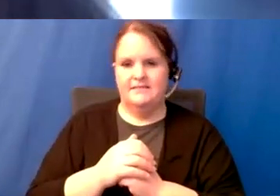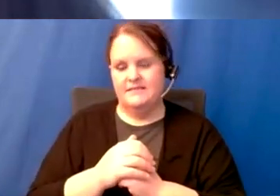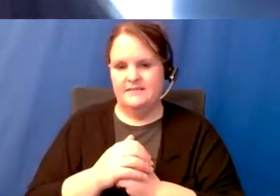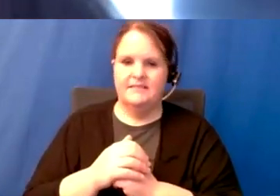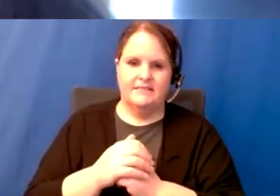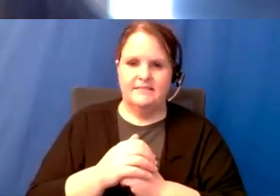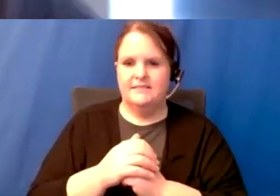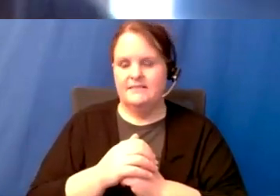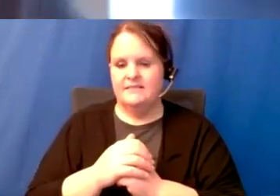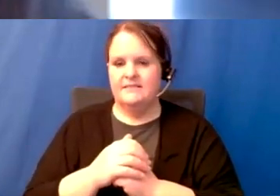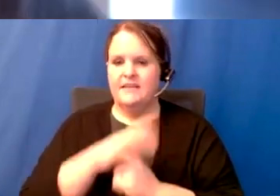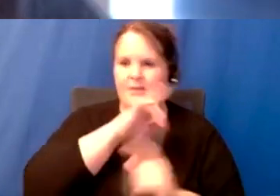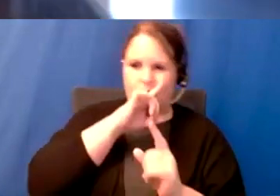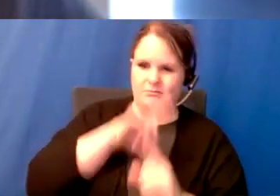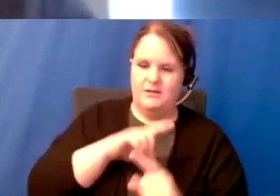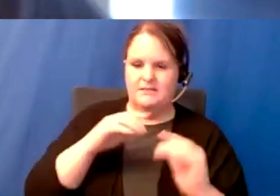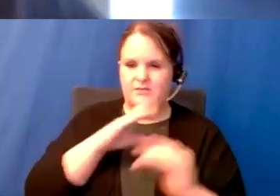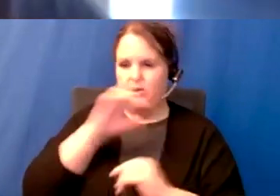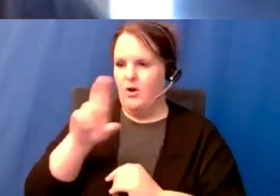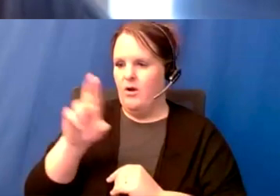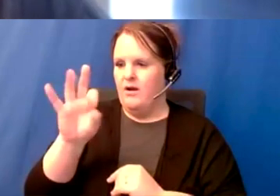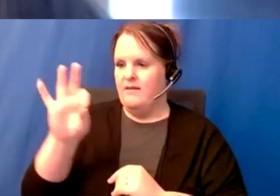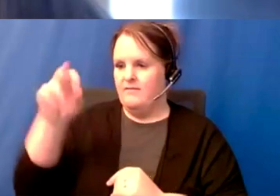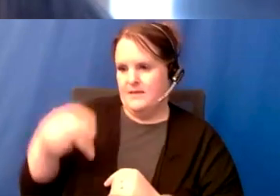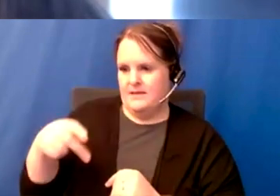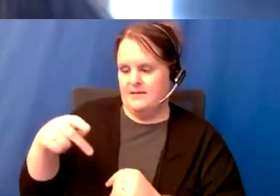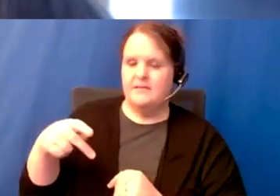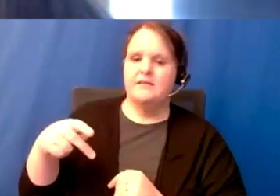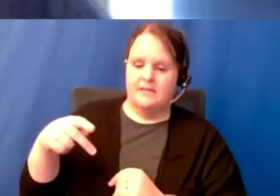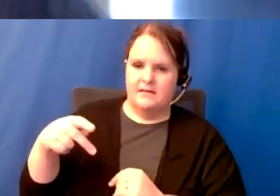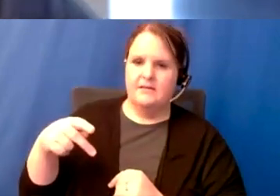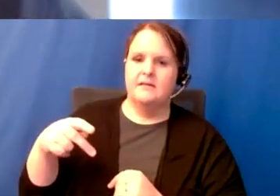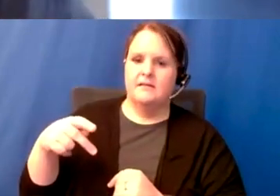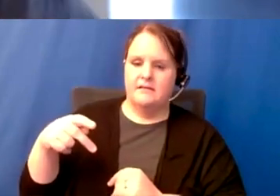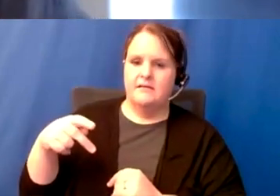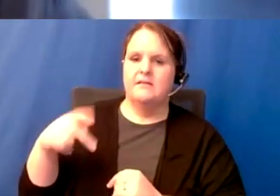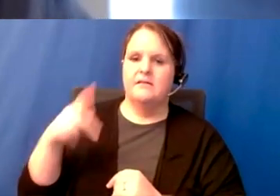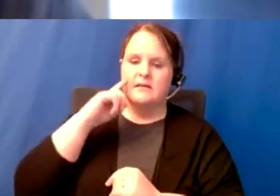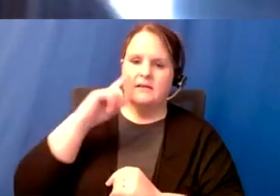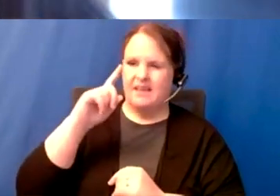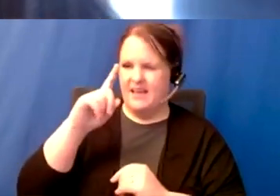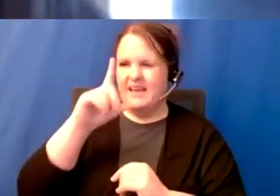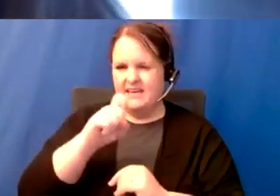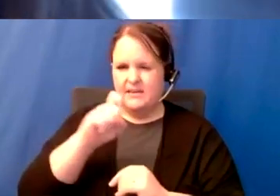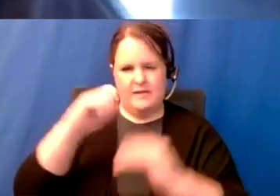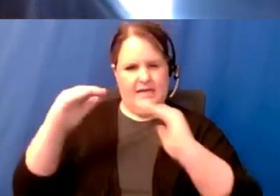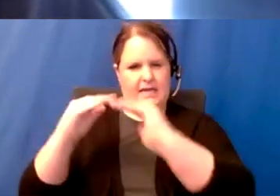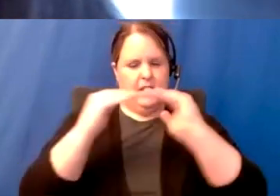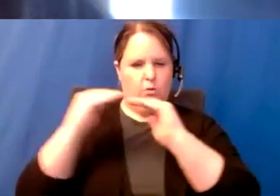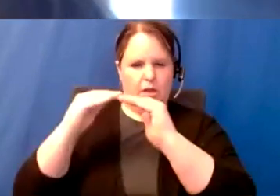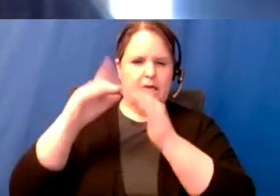with their response to your RFP, graded or evaluated the same as everyone else.